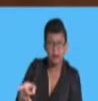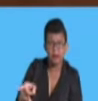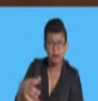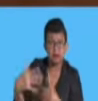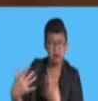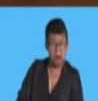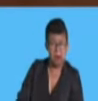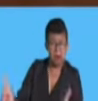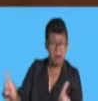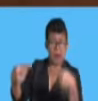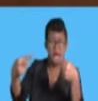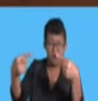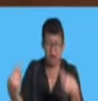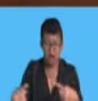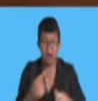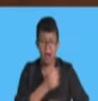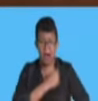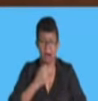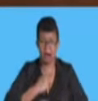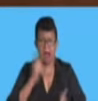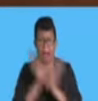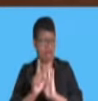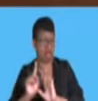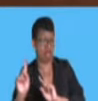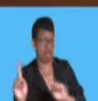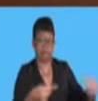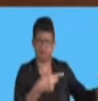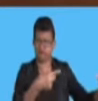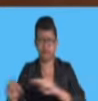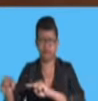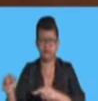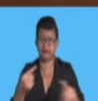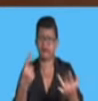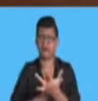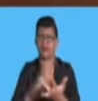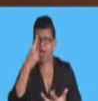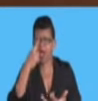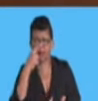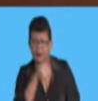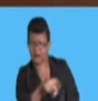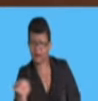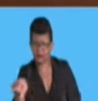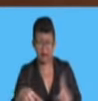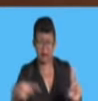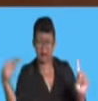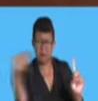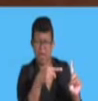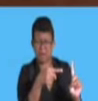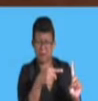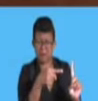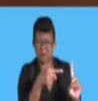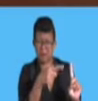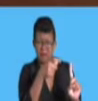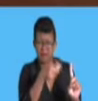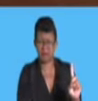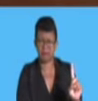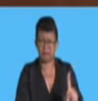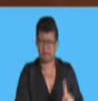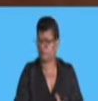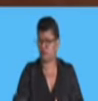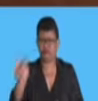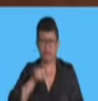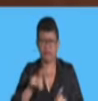comrades killed each other. As a retired military officer who was promoted by the SVT-GBP coalition